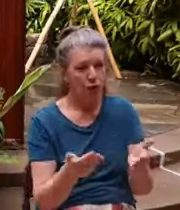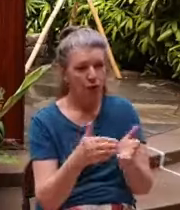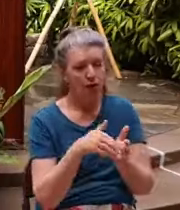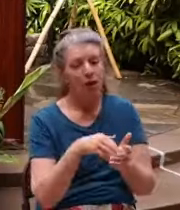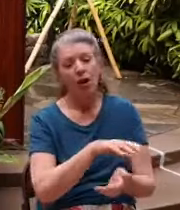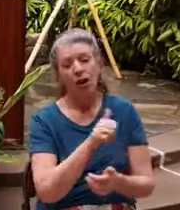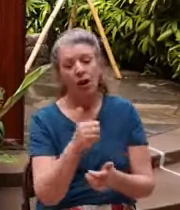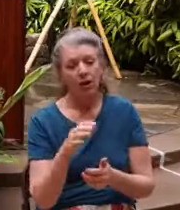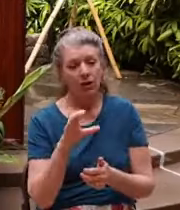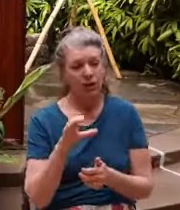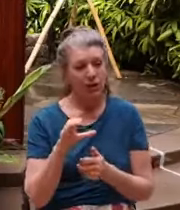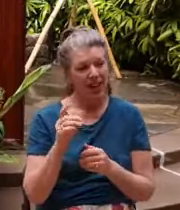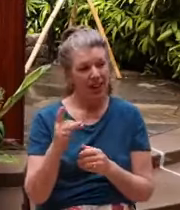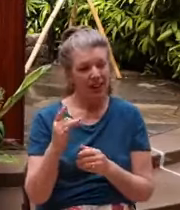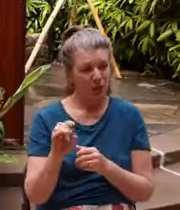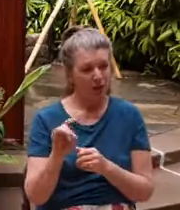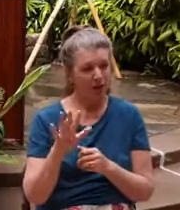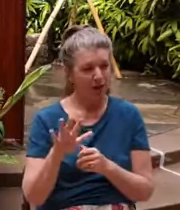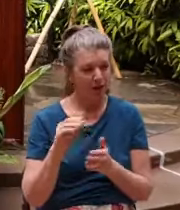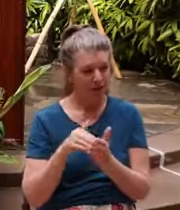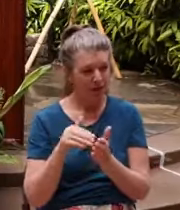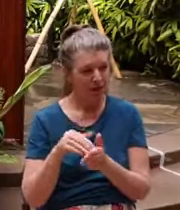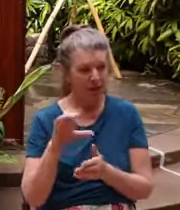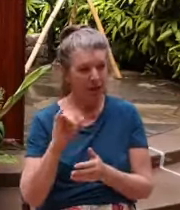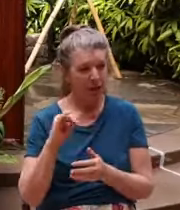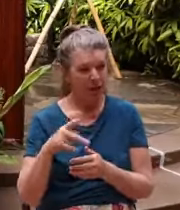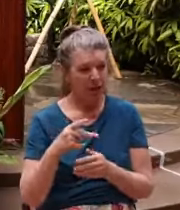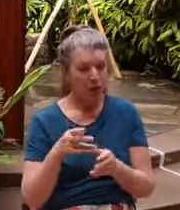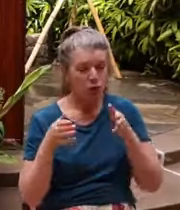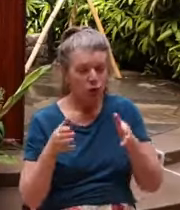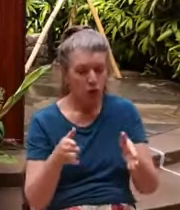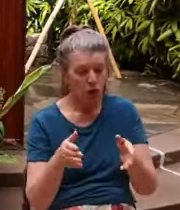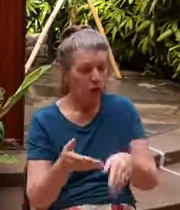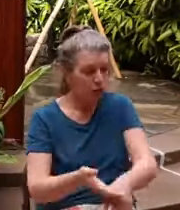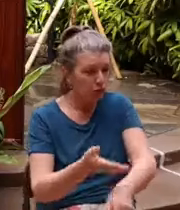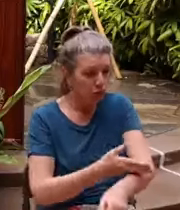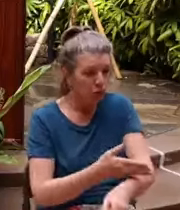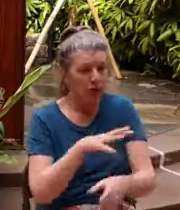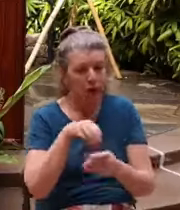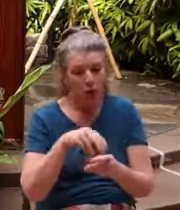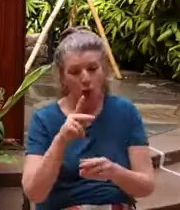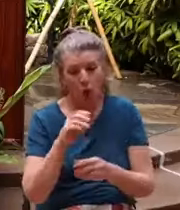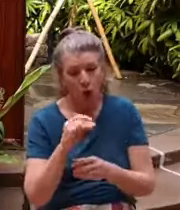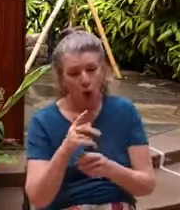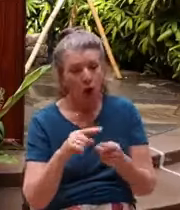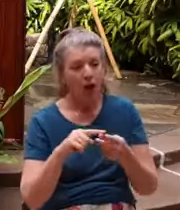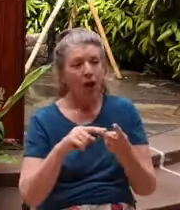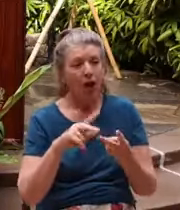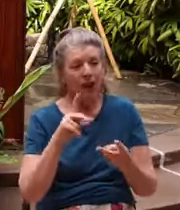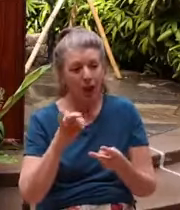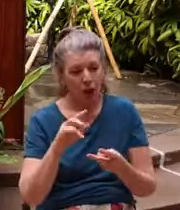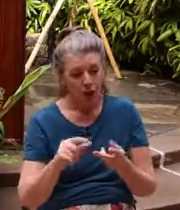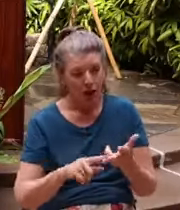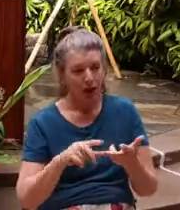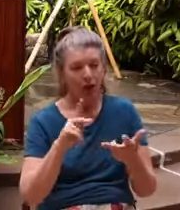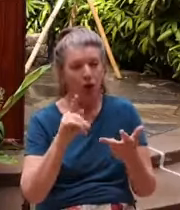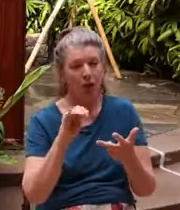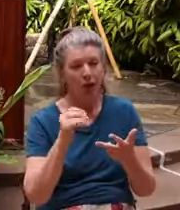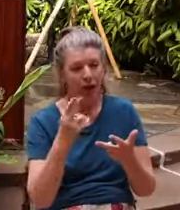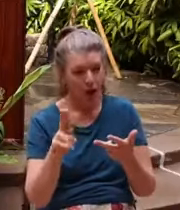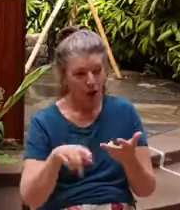million in CIP related road costs to help us improve roads, including Kolo, Kilauea, Kauaihao,